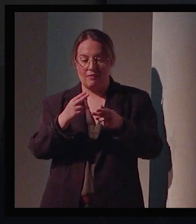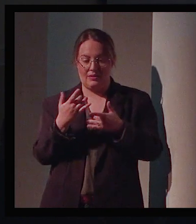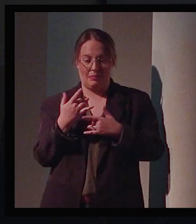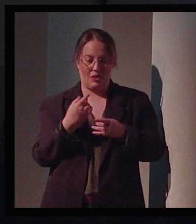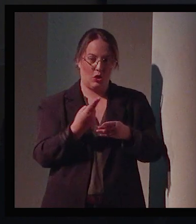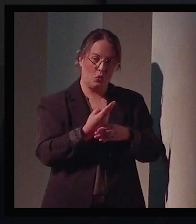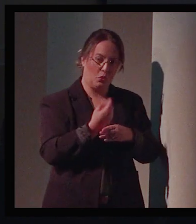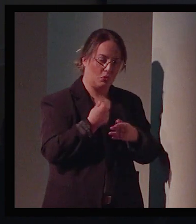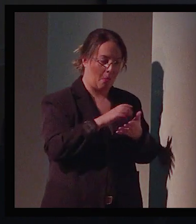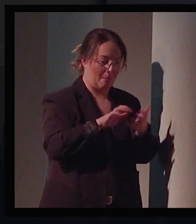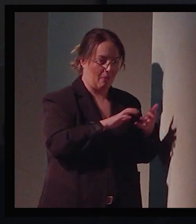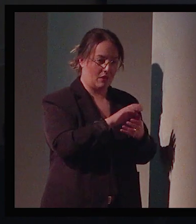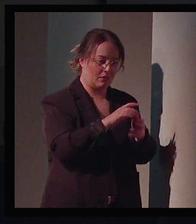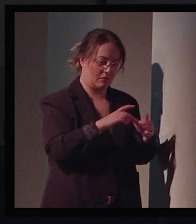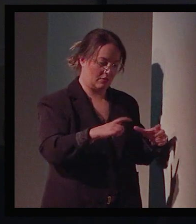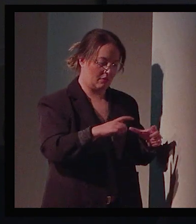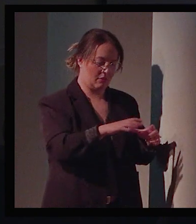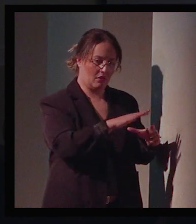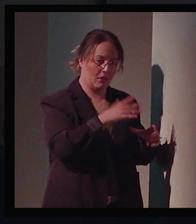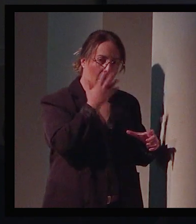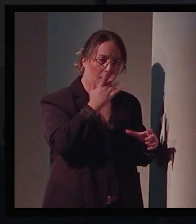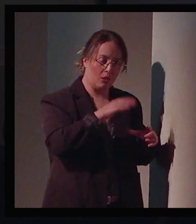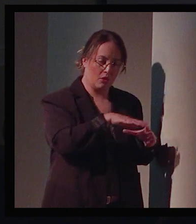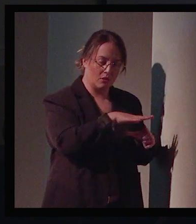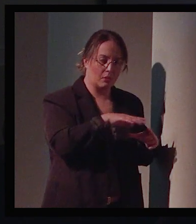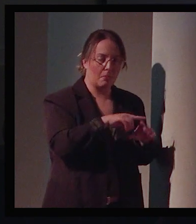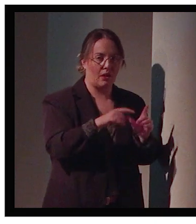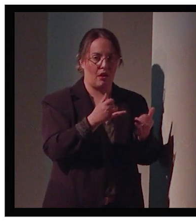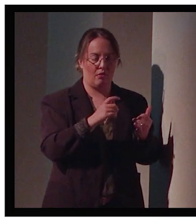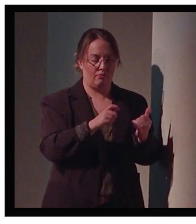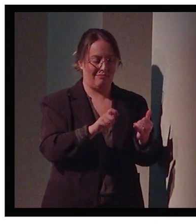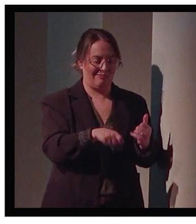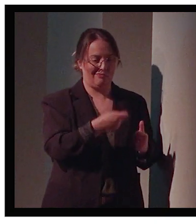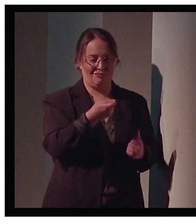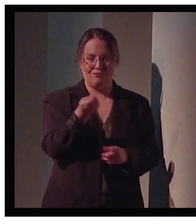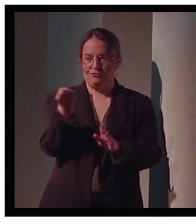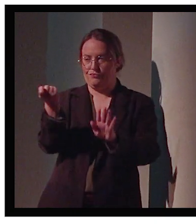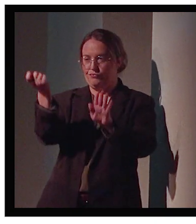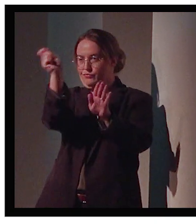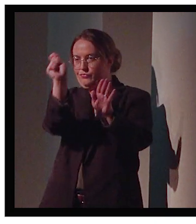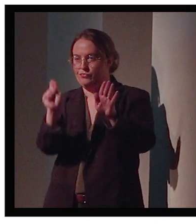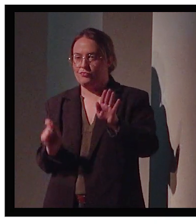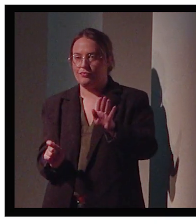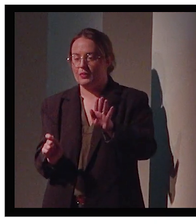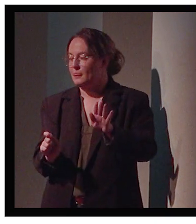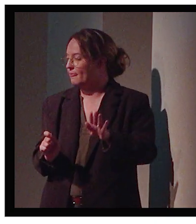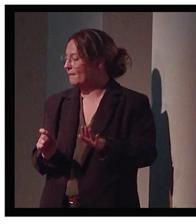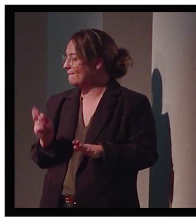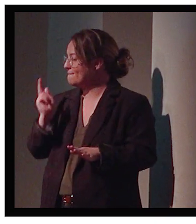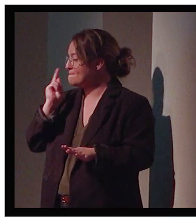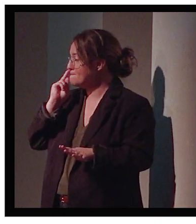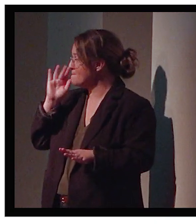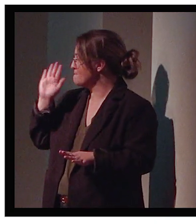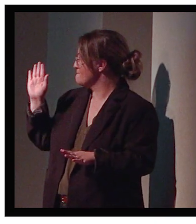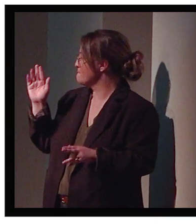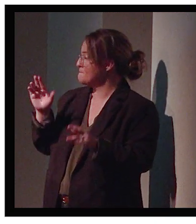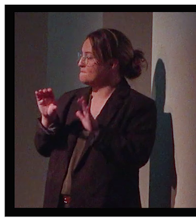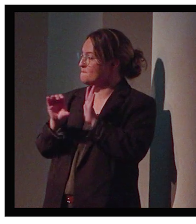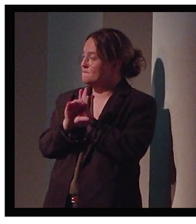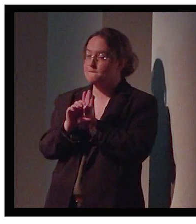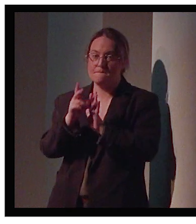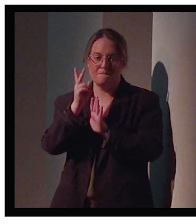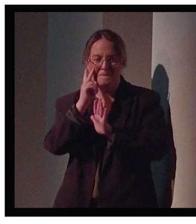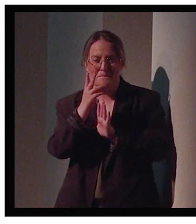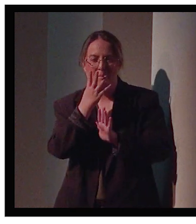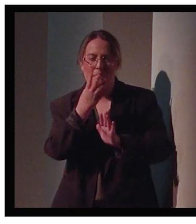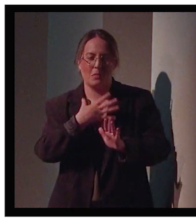artist's palette. And you can see this particularly if you go in the next room and look at the actual picture and not just the slide. You can see this in the